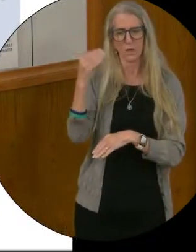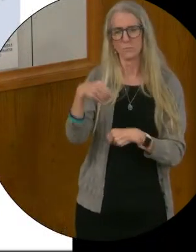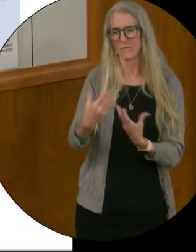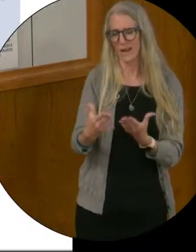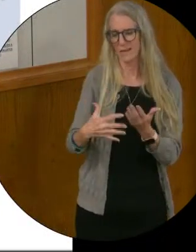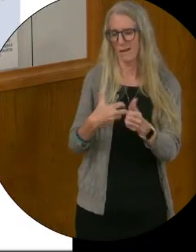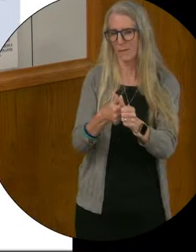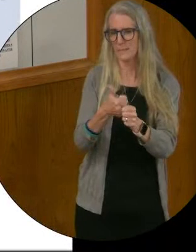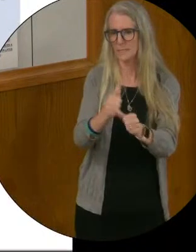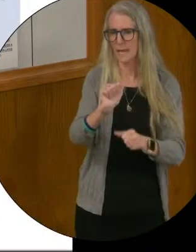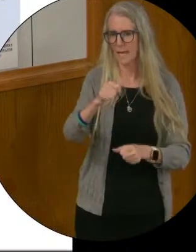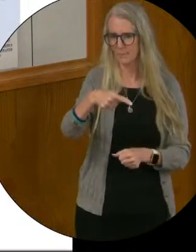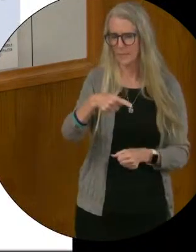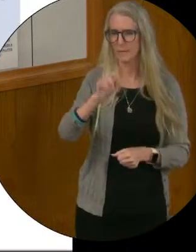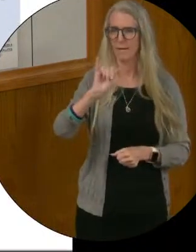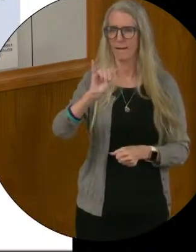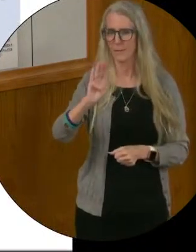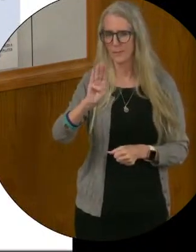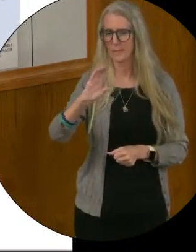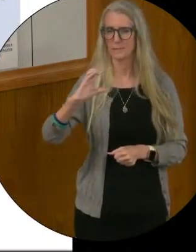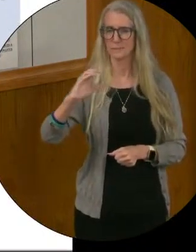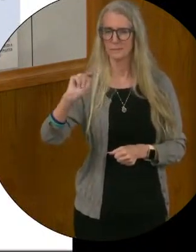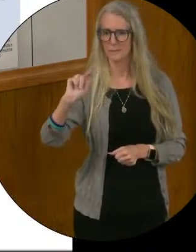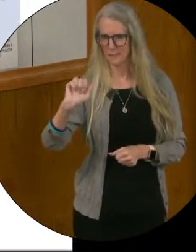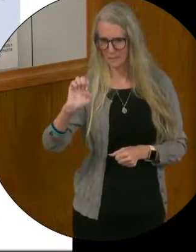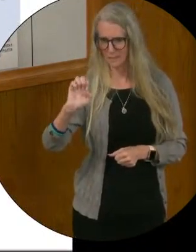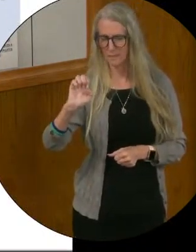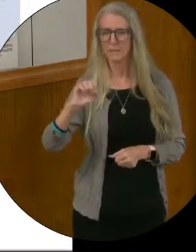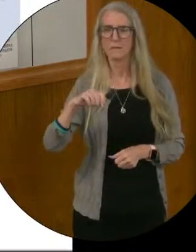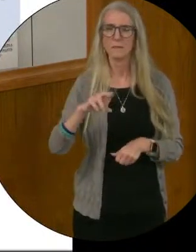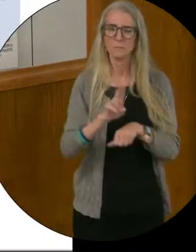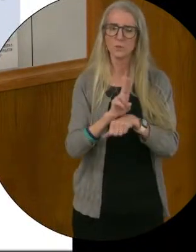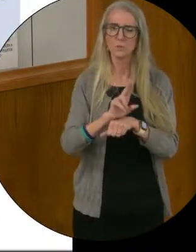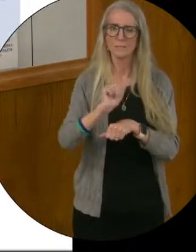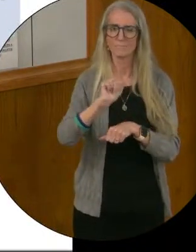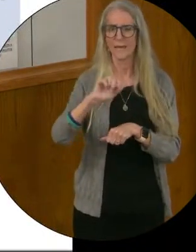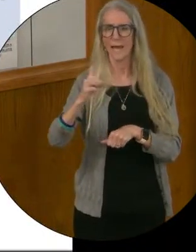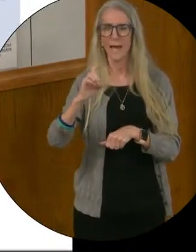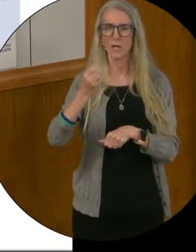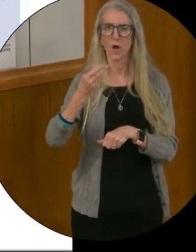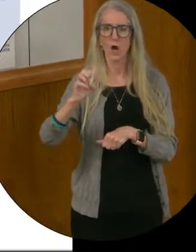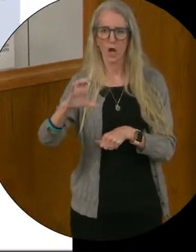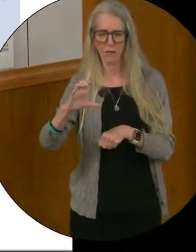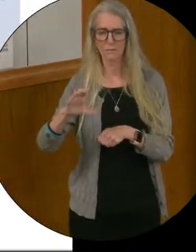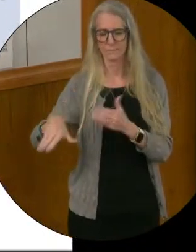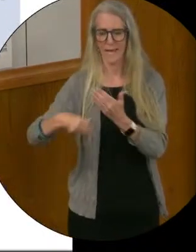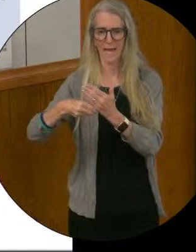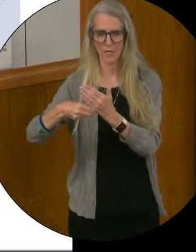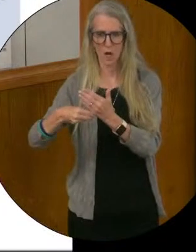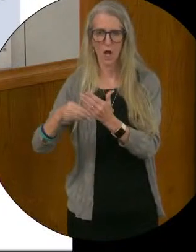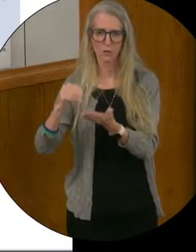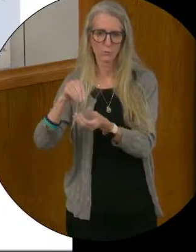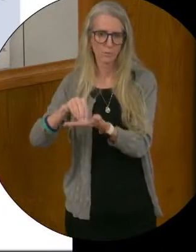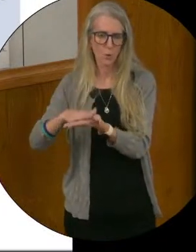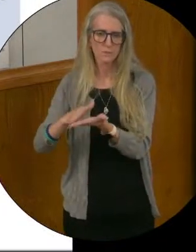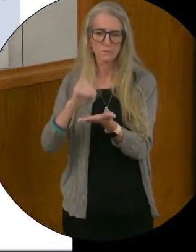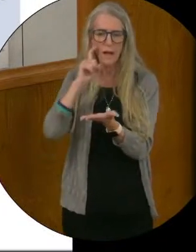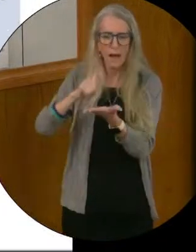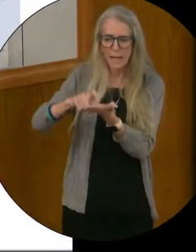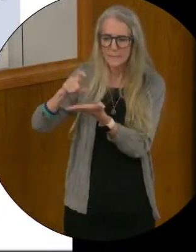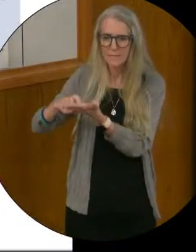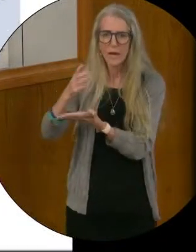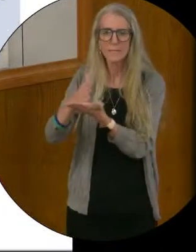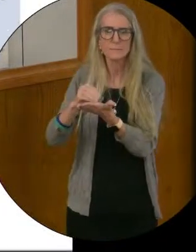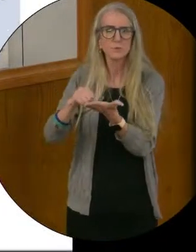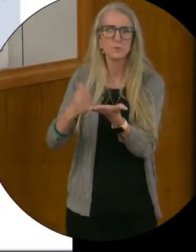on AP, IB, CTE, but using those ad hoc reports to identify those students that may not have been otherwise